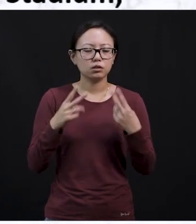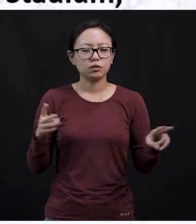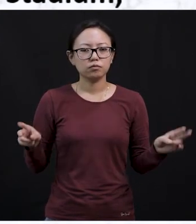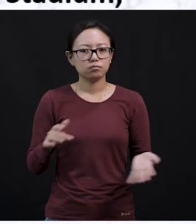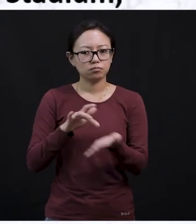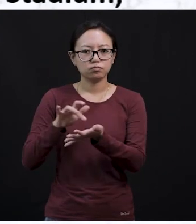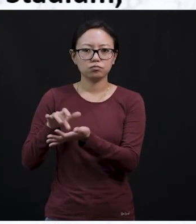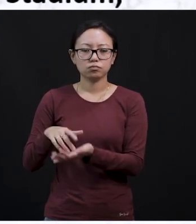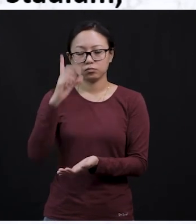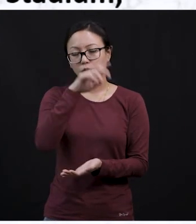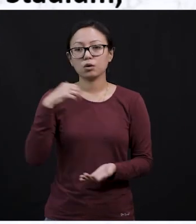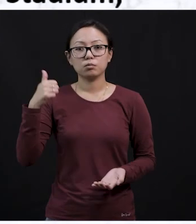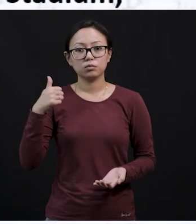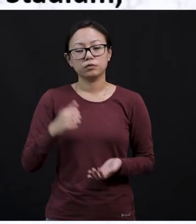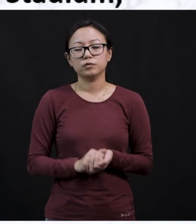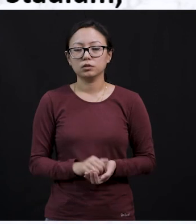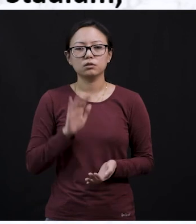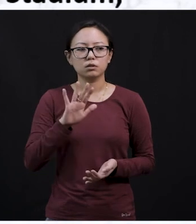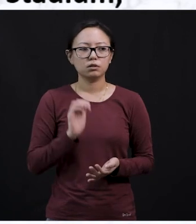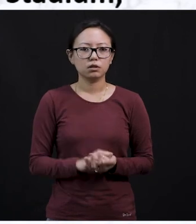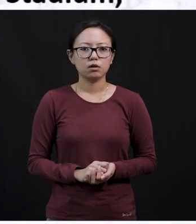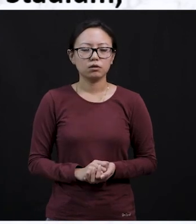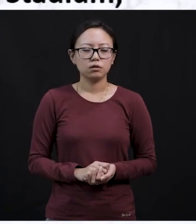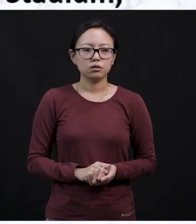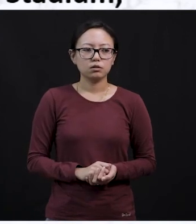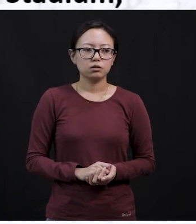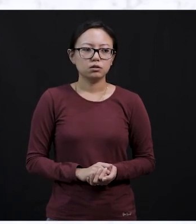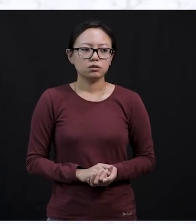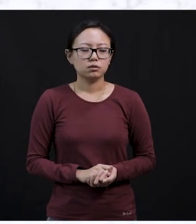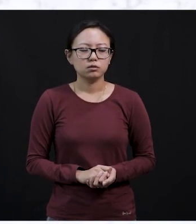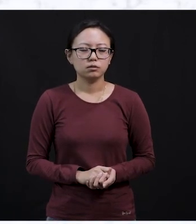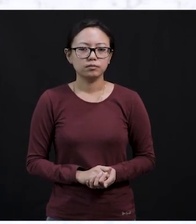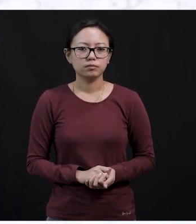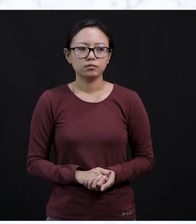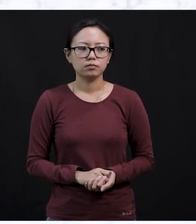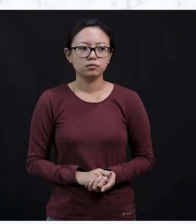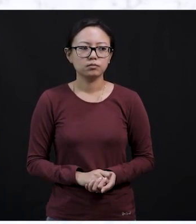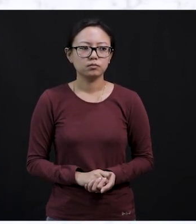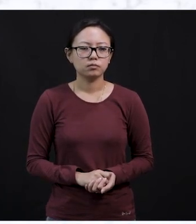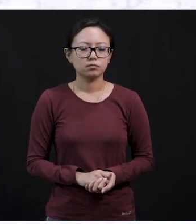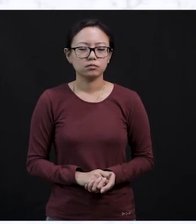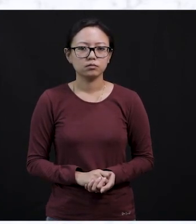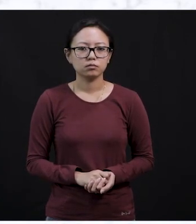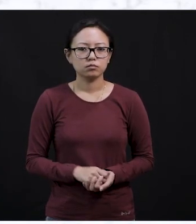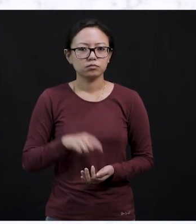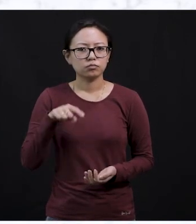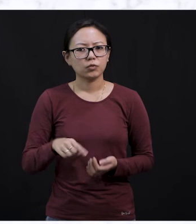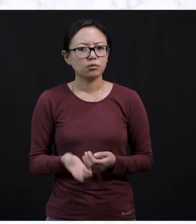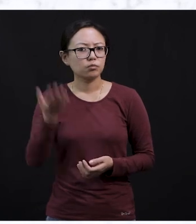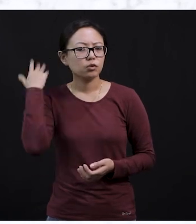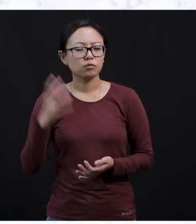you have all the bureaucrats and the chief minister sitting. So the offices are there. So let's